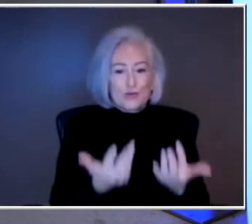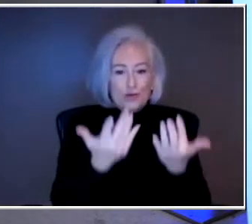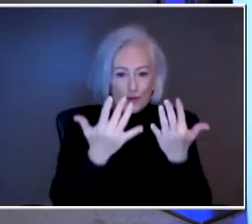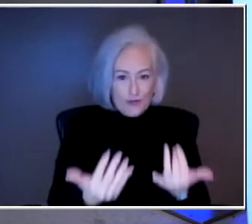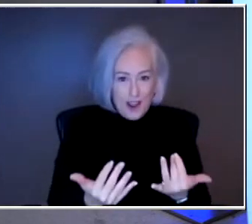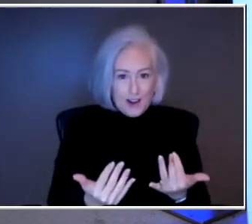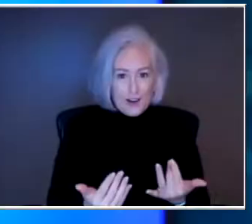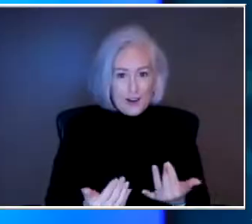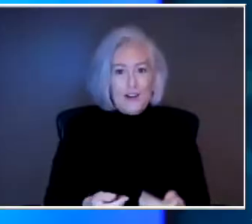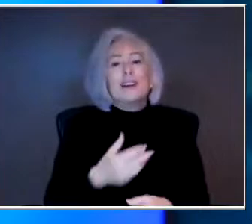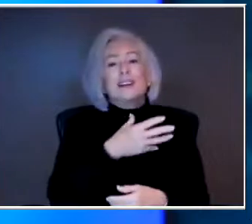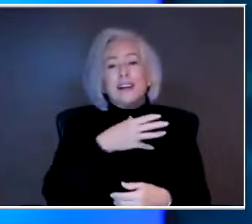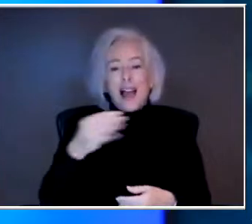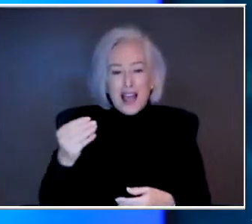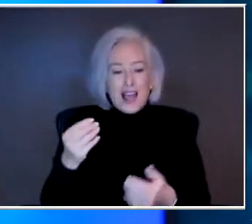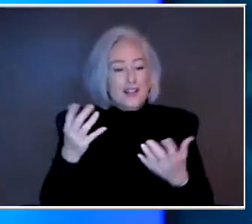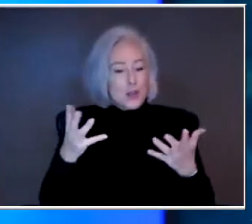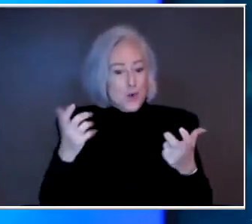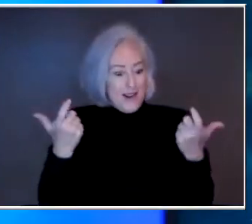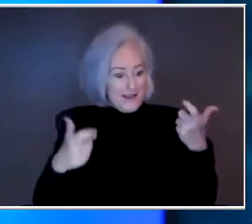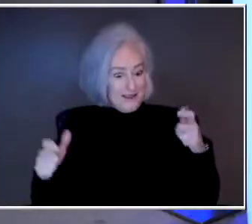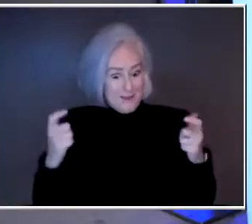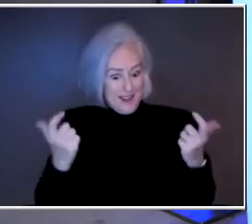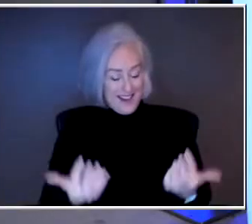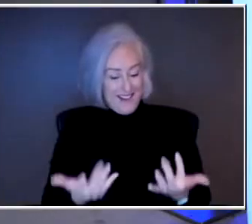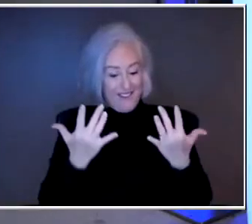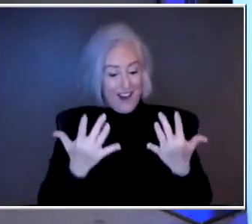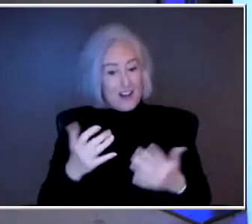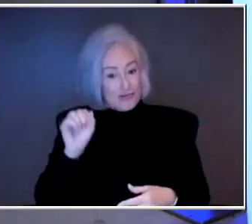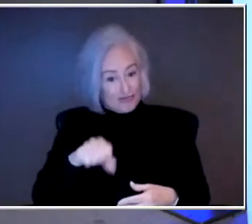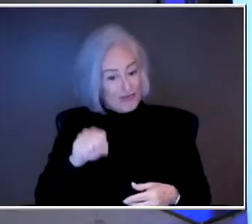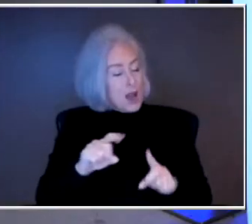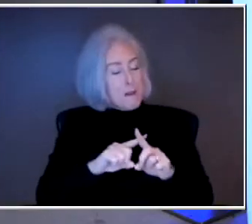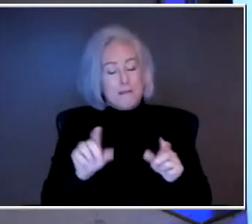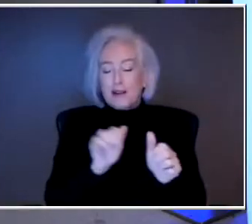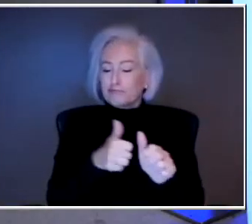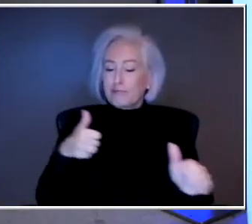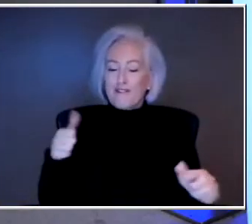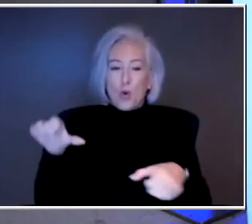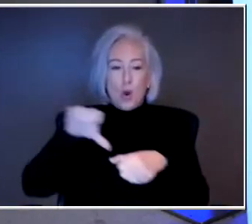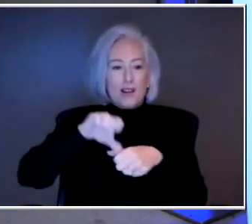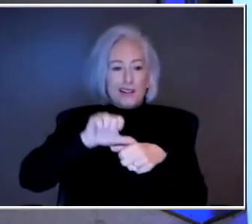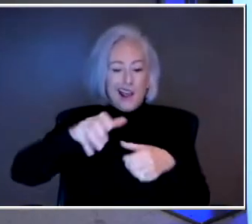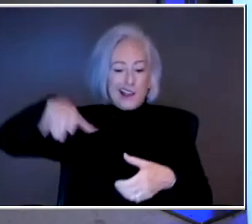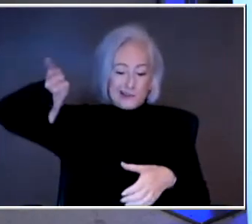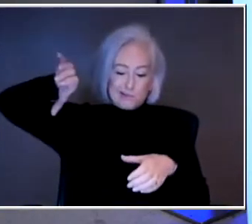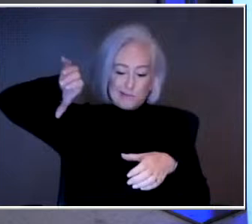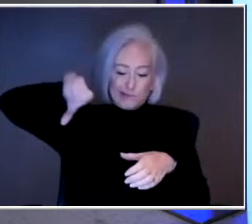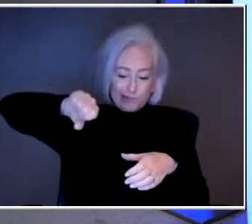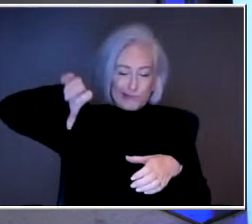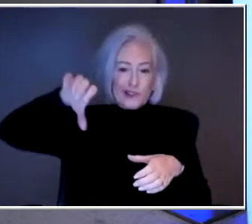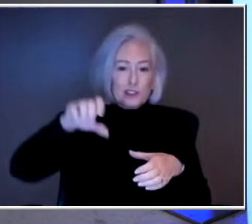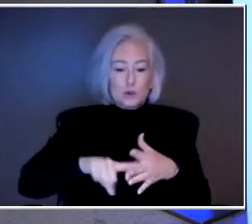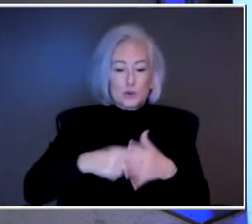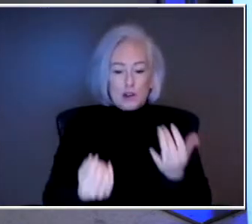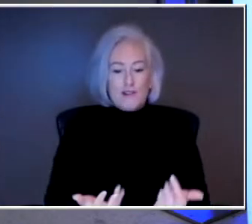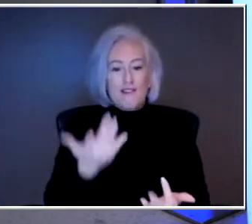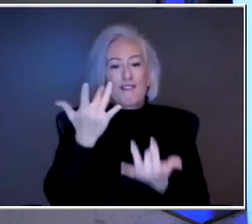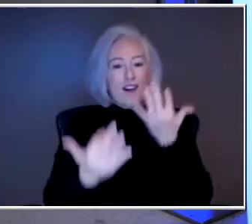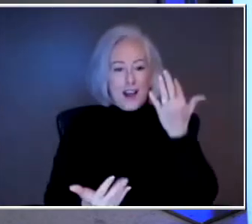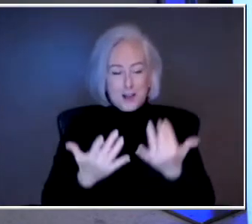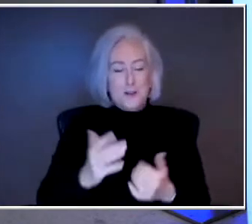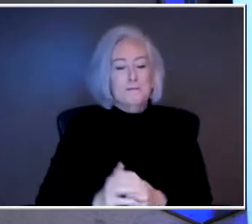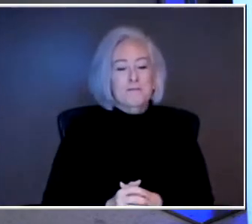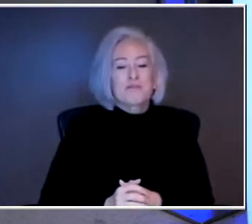better fire, but just be patient. All right. Kitchens is, of course, leading cause of house fires all year round, but there's always